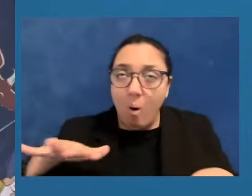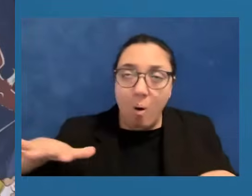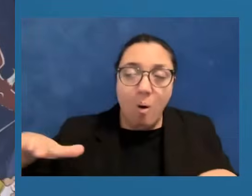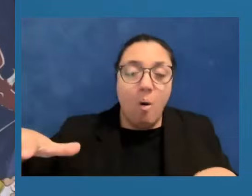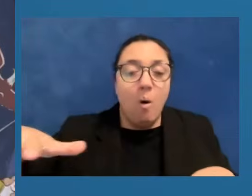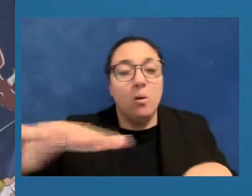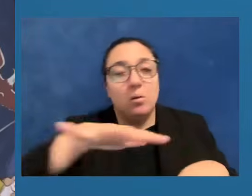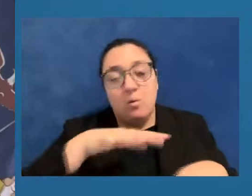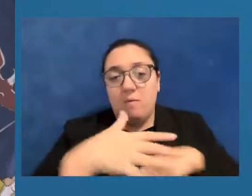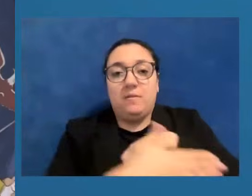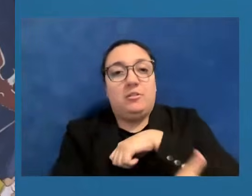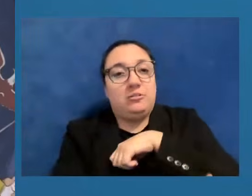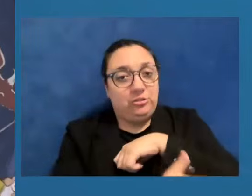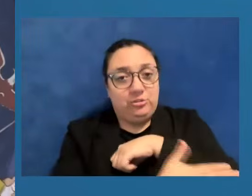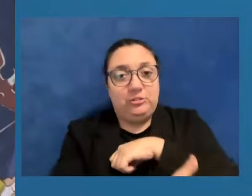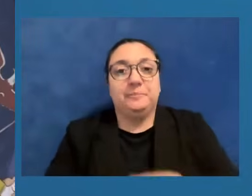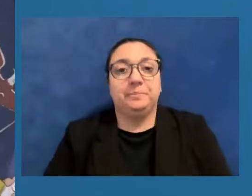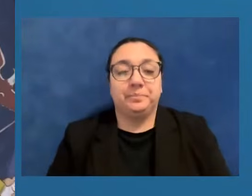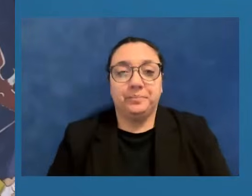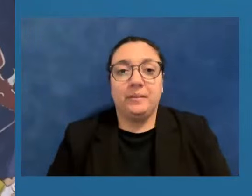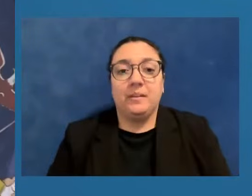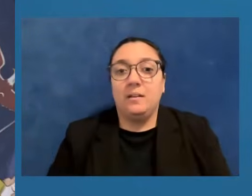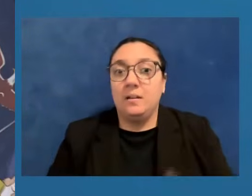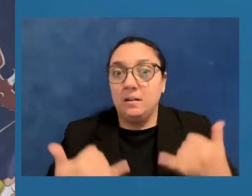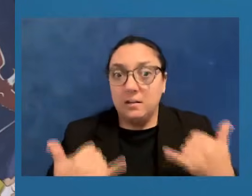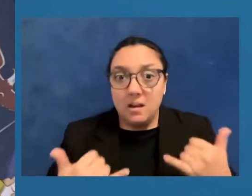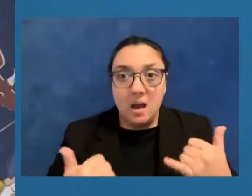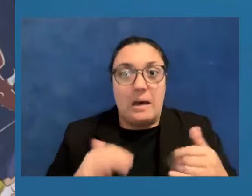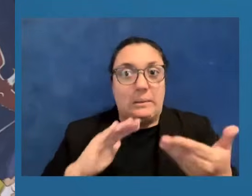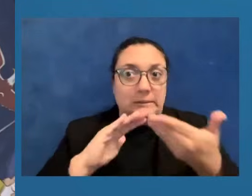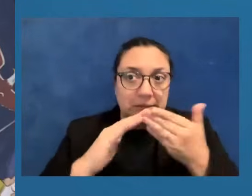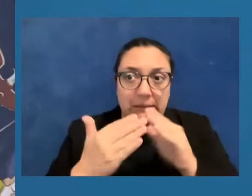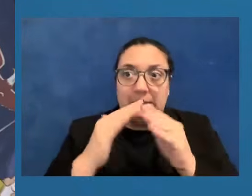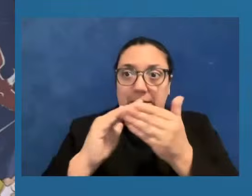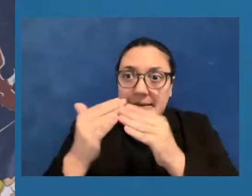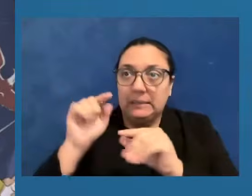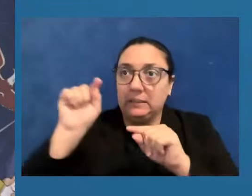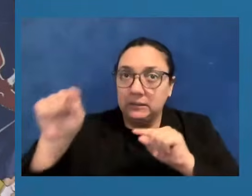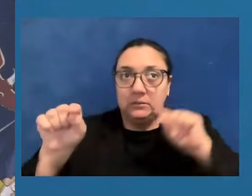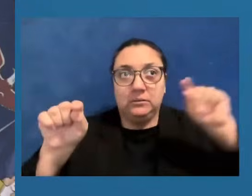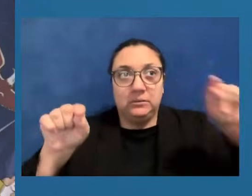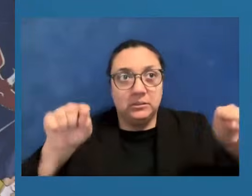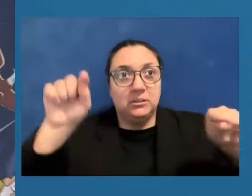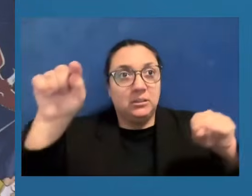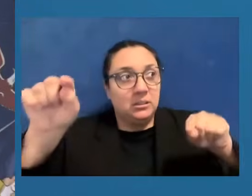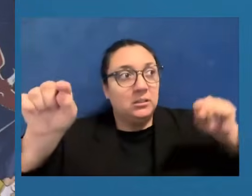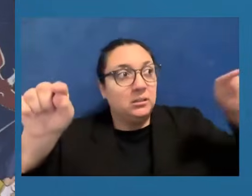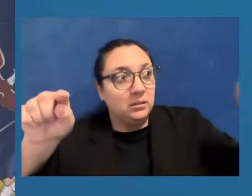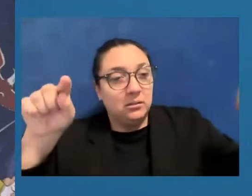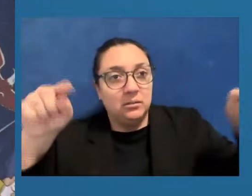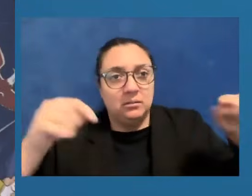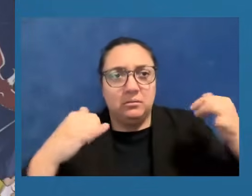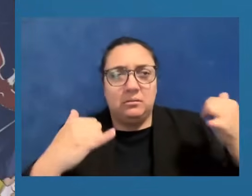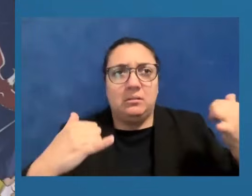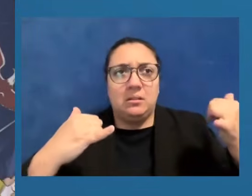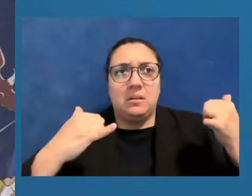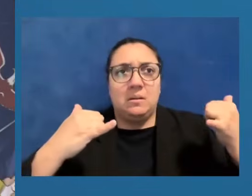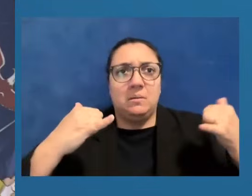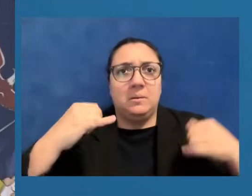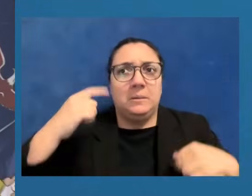And now we have city after city who have consciousness enough to say, not only is